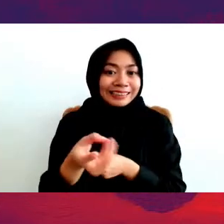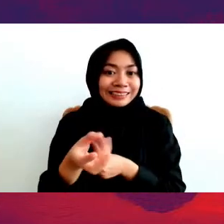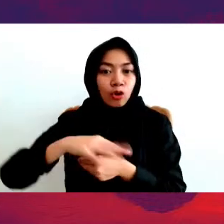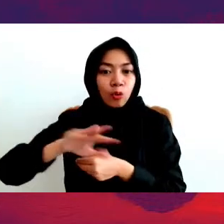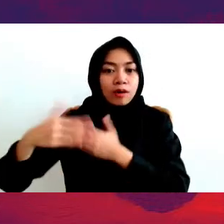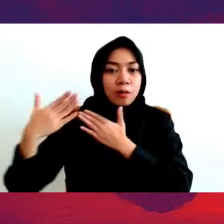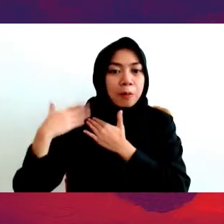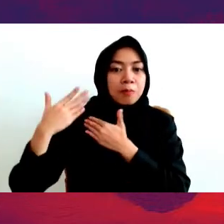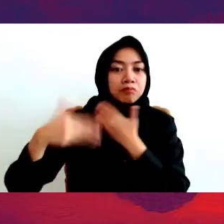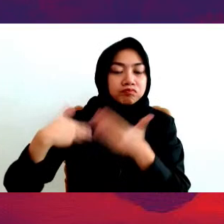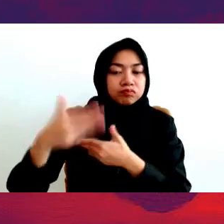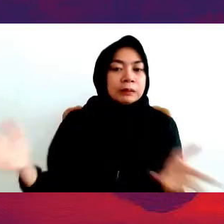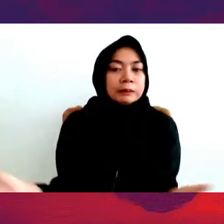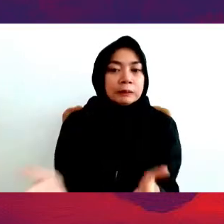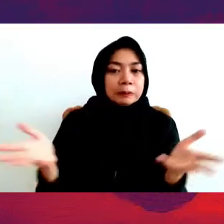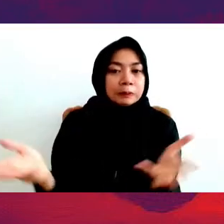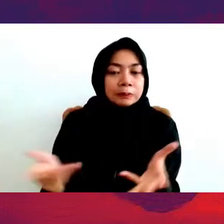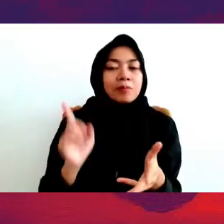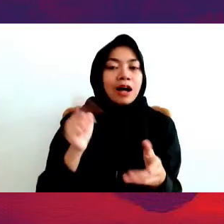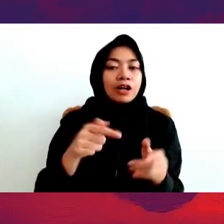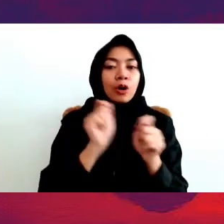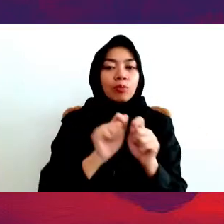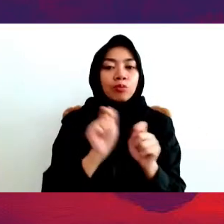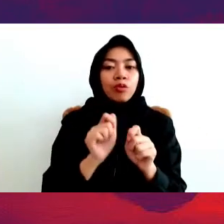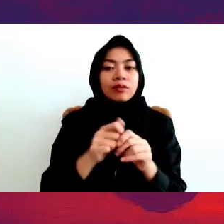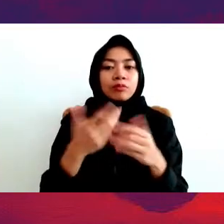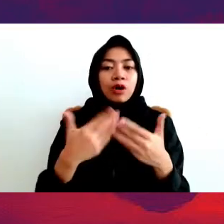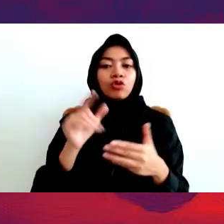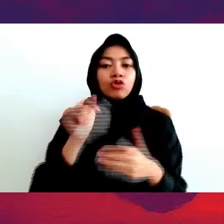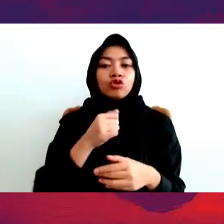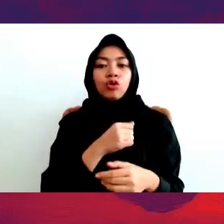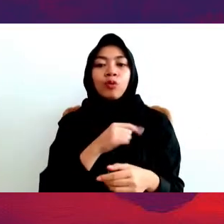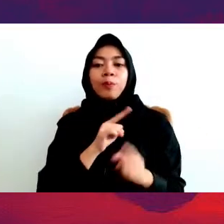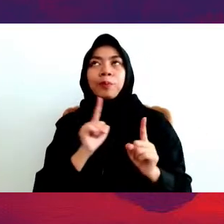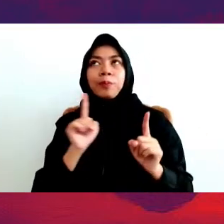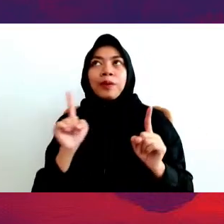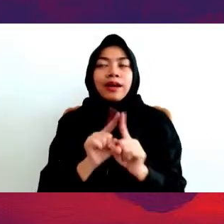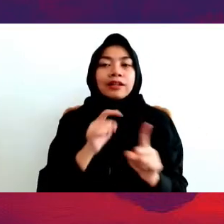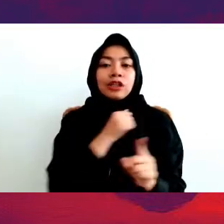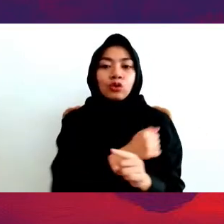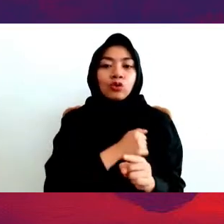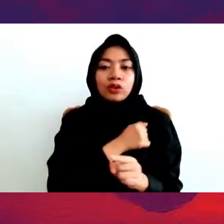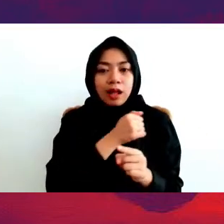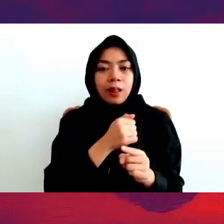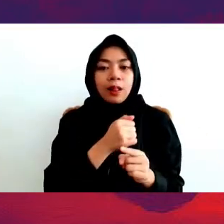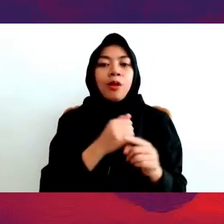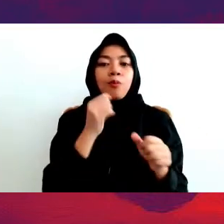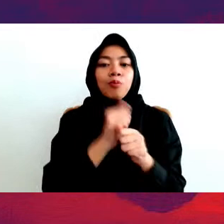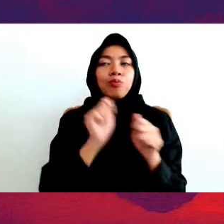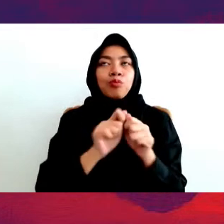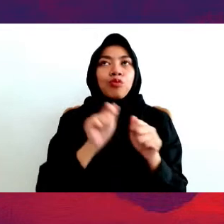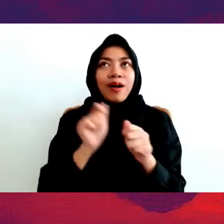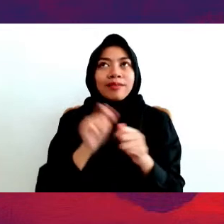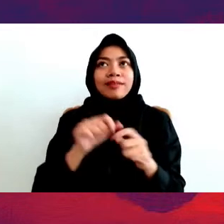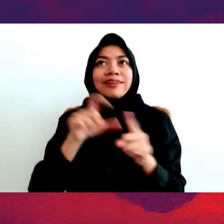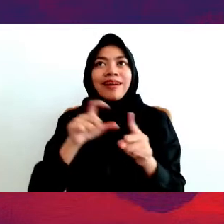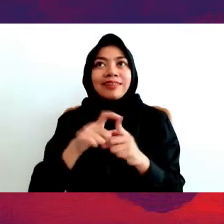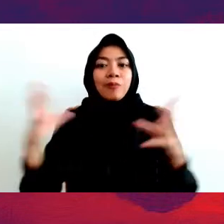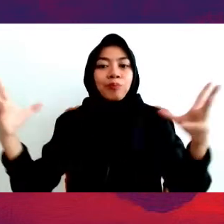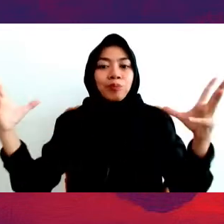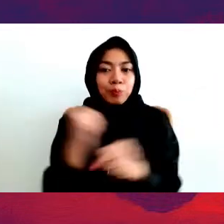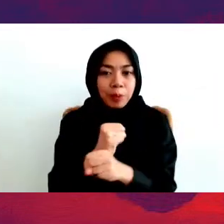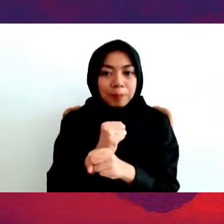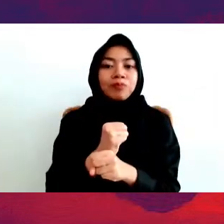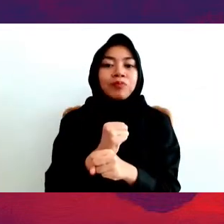suggest to link new registration to social assistance into single database for future planning. and future targeting. Next